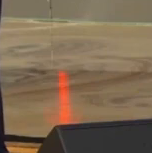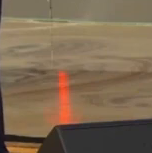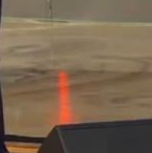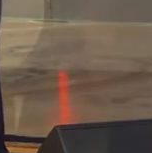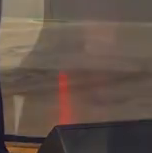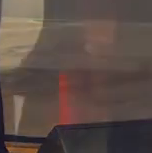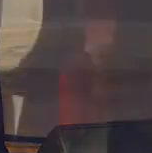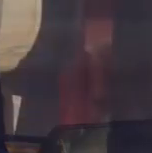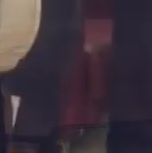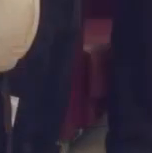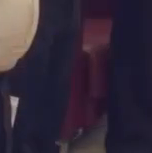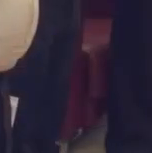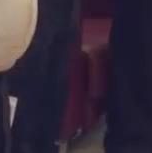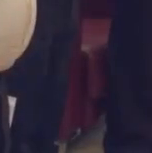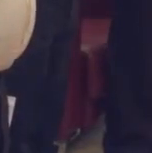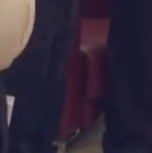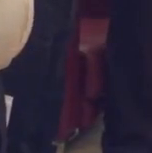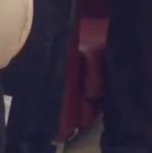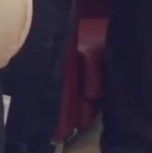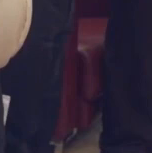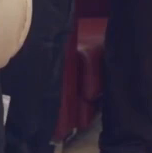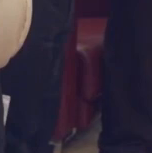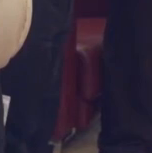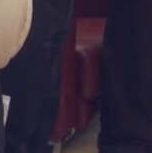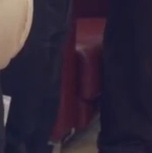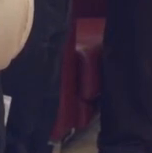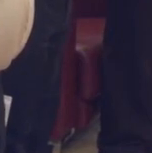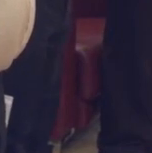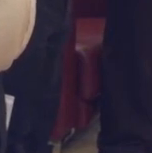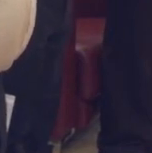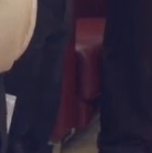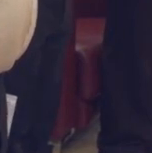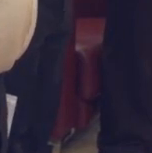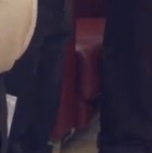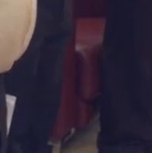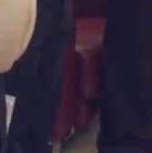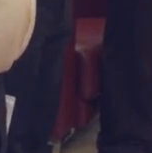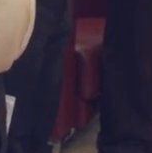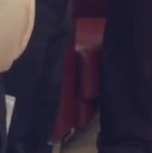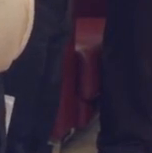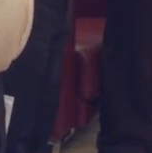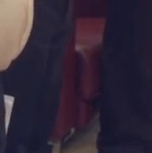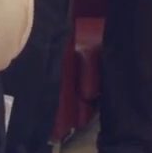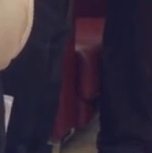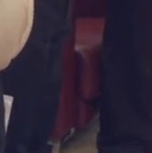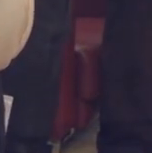raise you up and revive you tonight in Jesus' name.